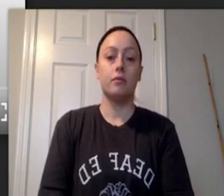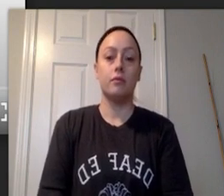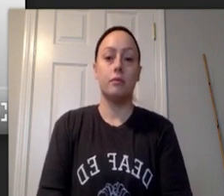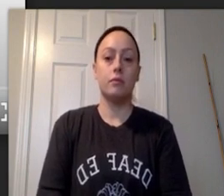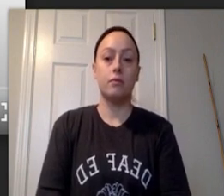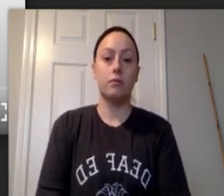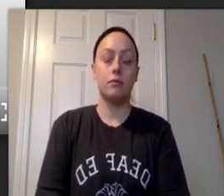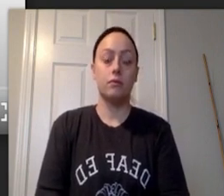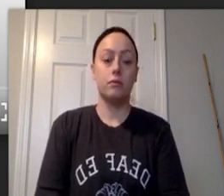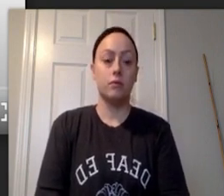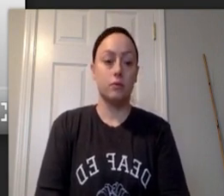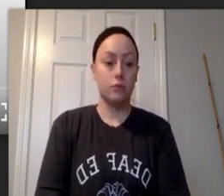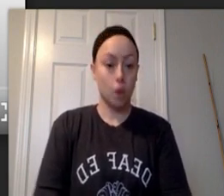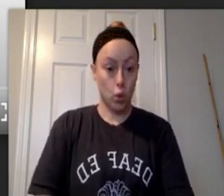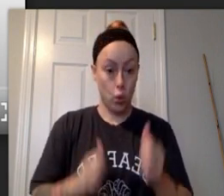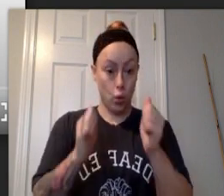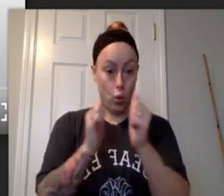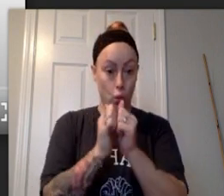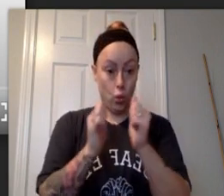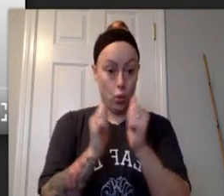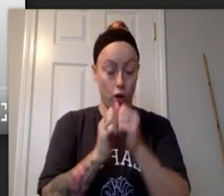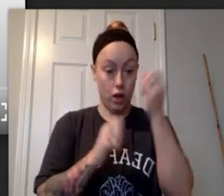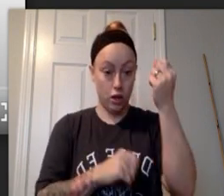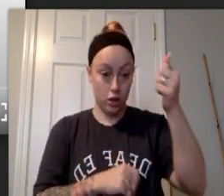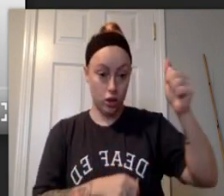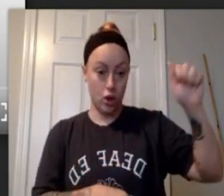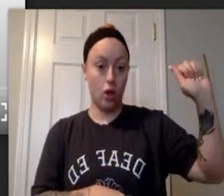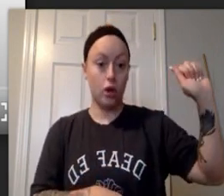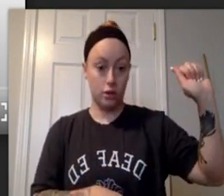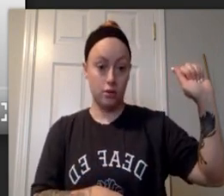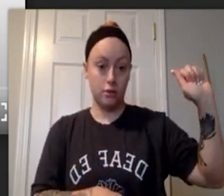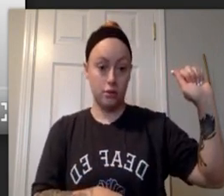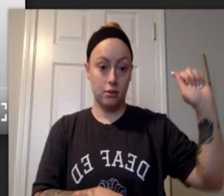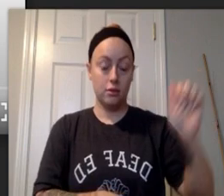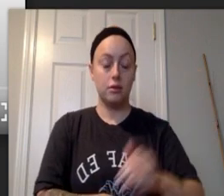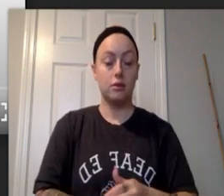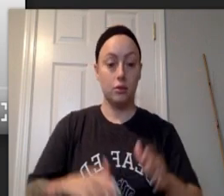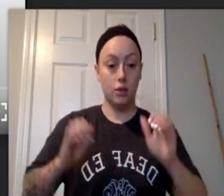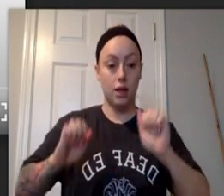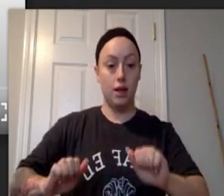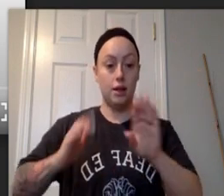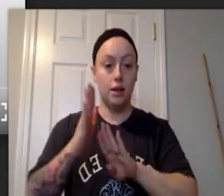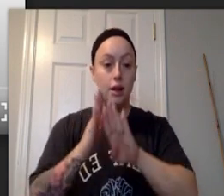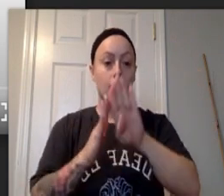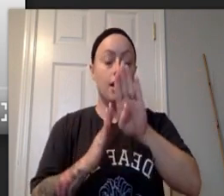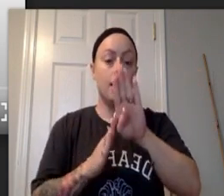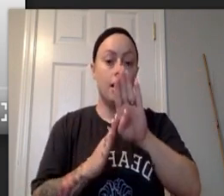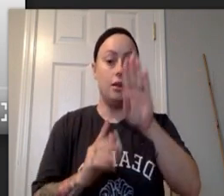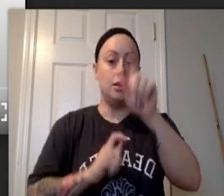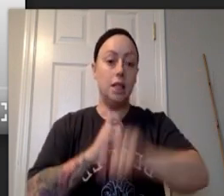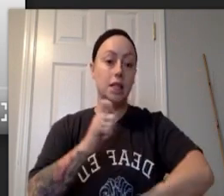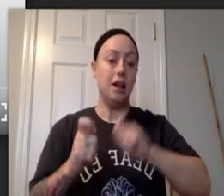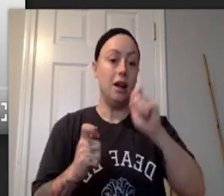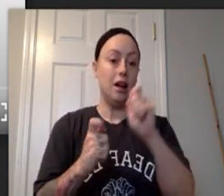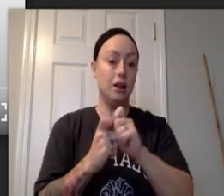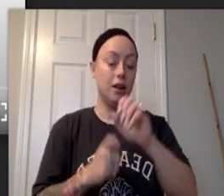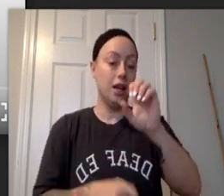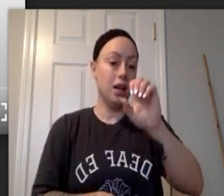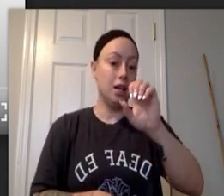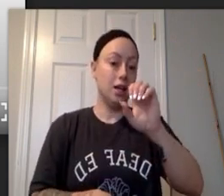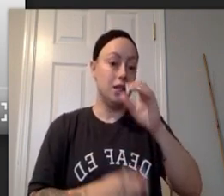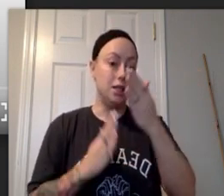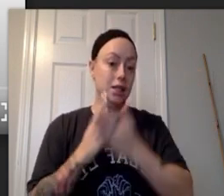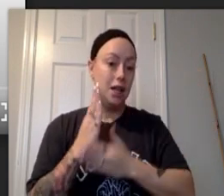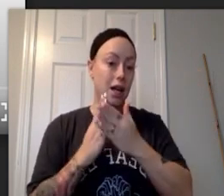Additionally, with the tolerance, while we can develop, tolerance to certain side effects, we might never develop tolerance